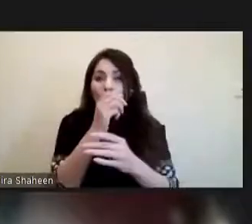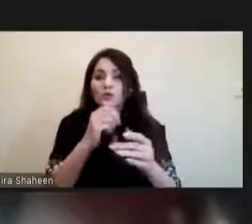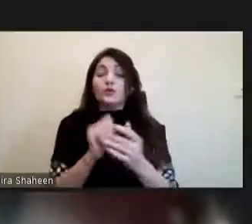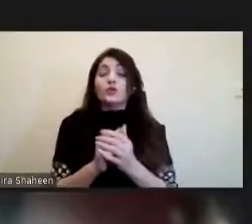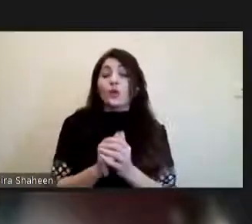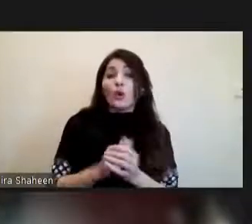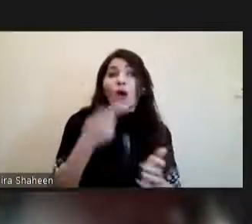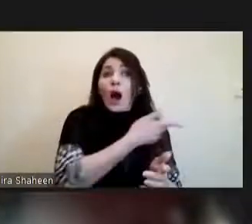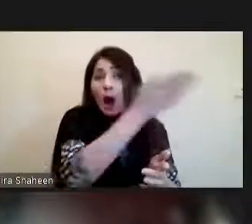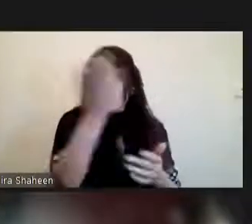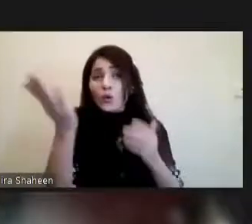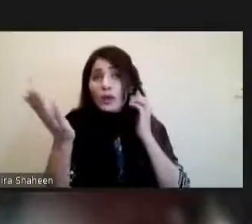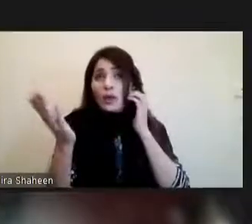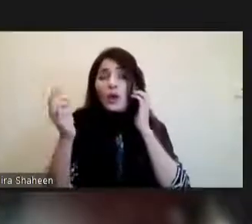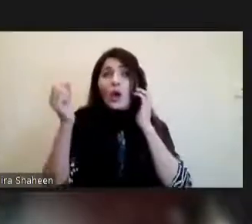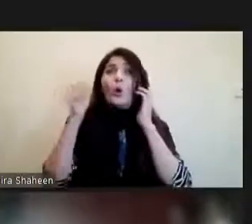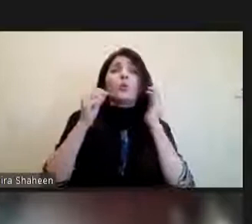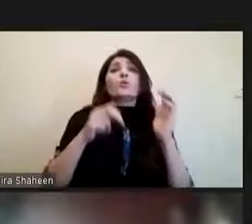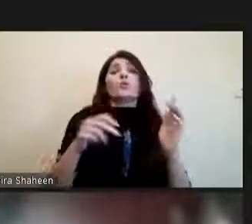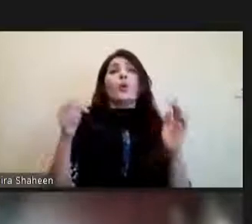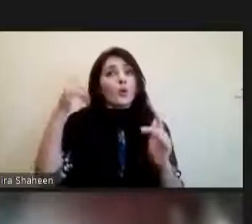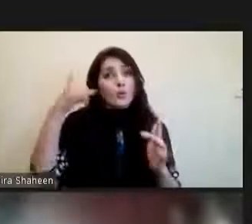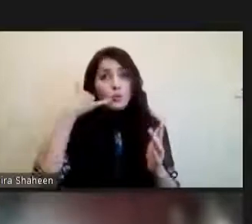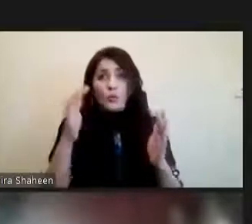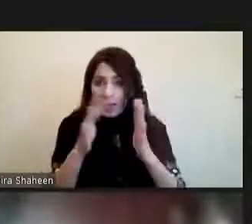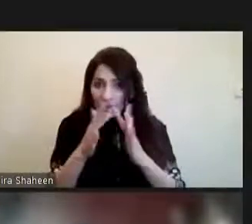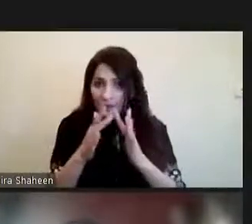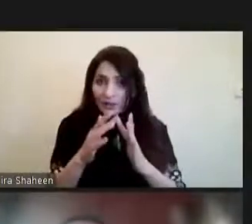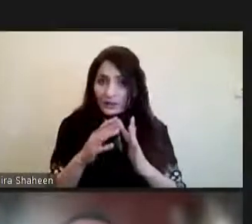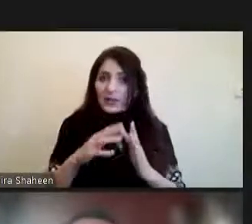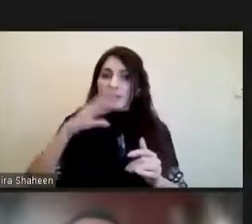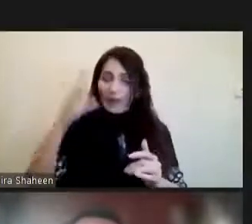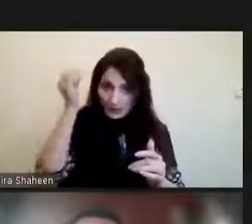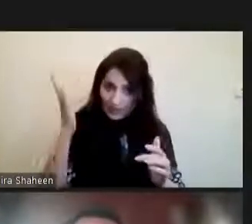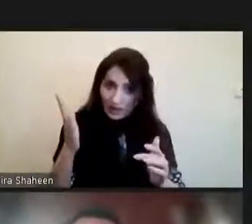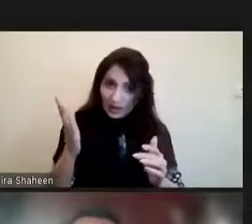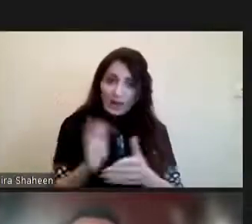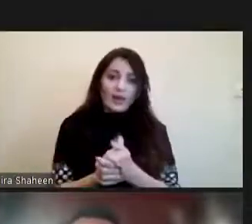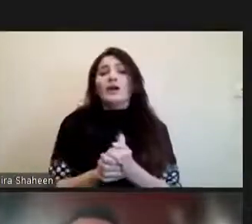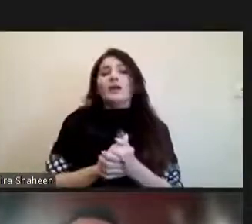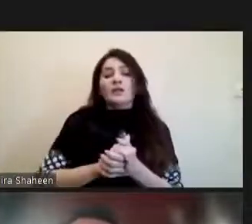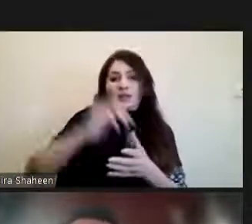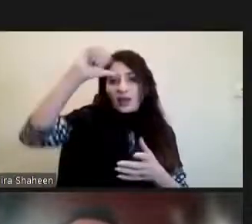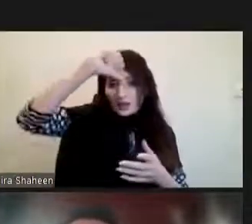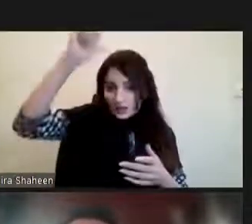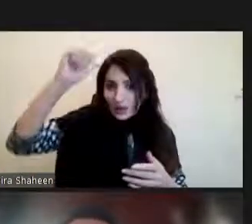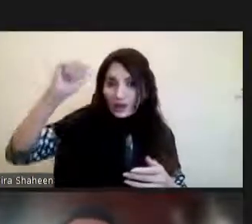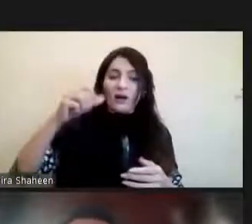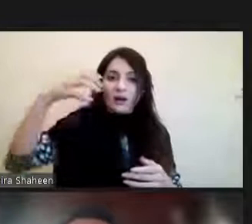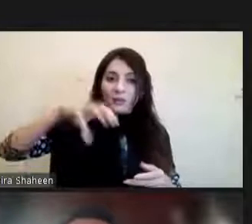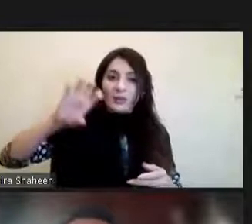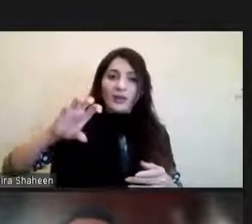However, for us, in our data, it's interesting to see that in countries like India, the levels of awareness between people with and